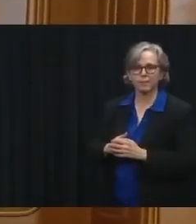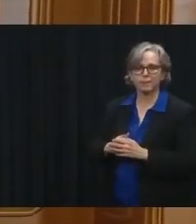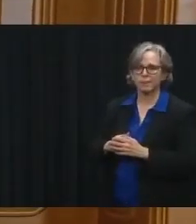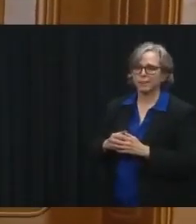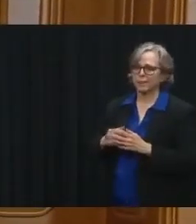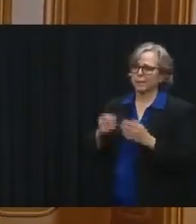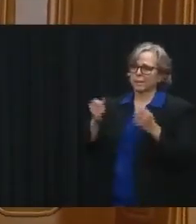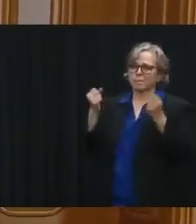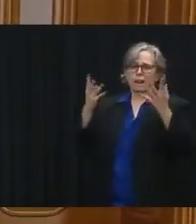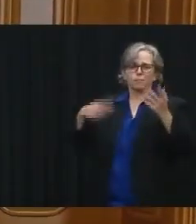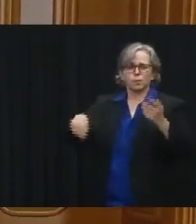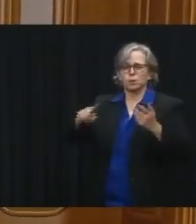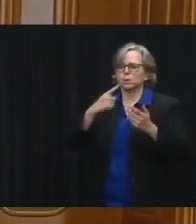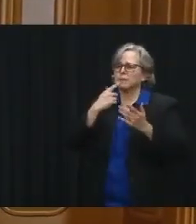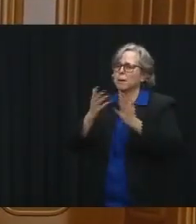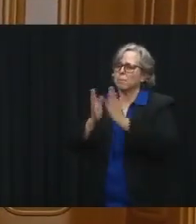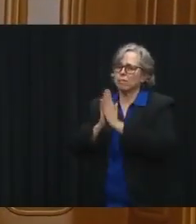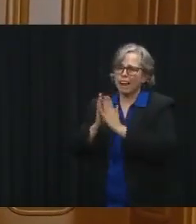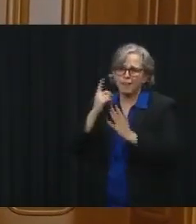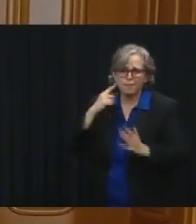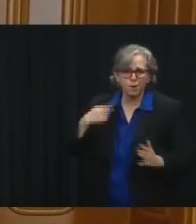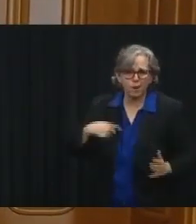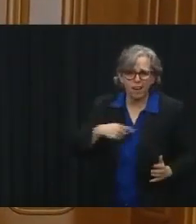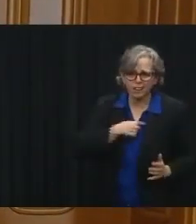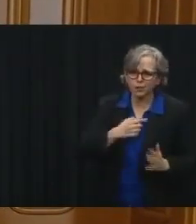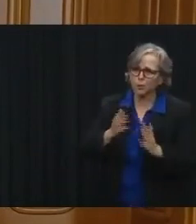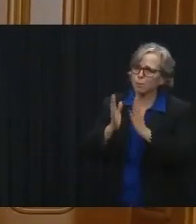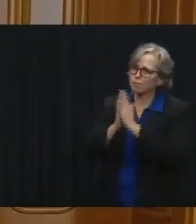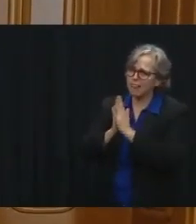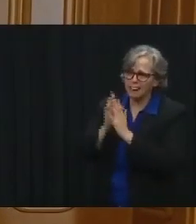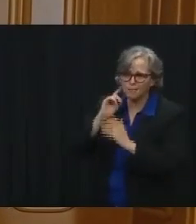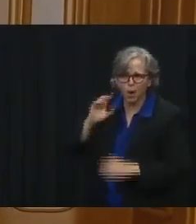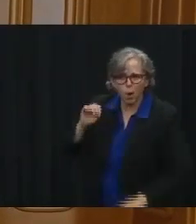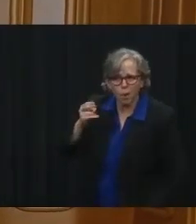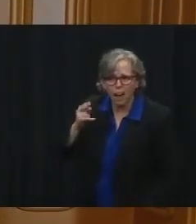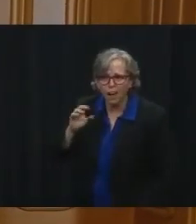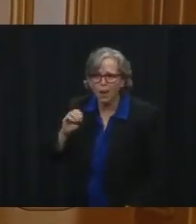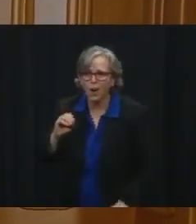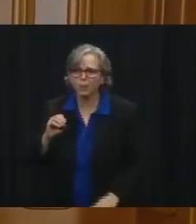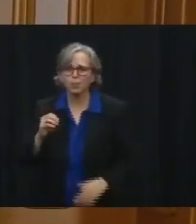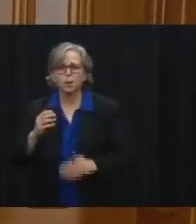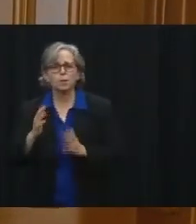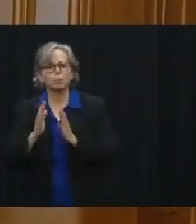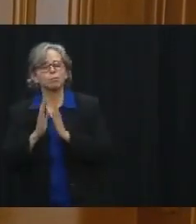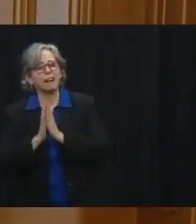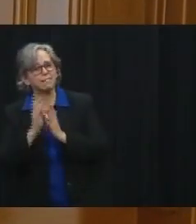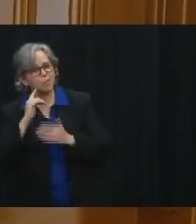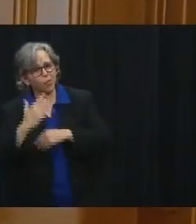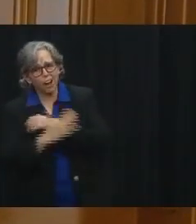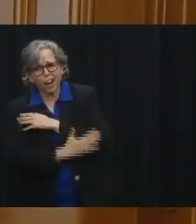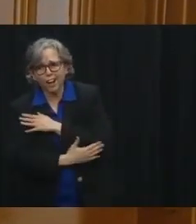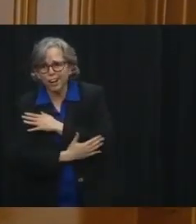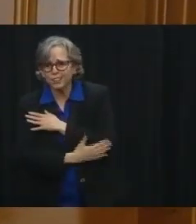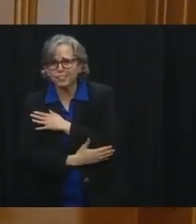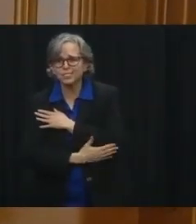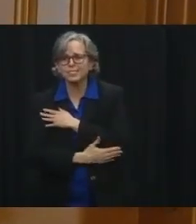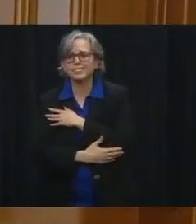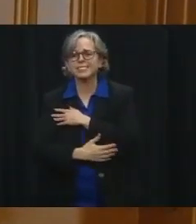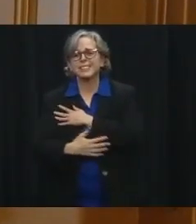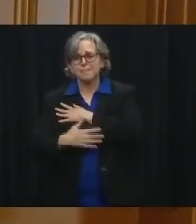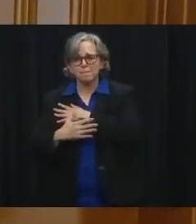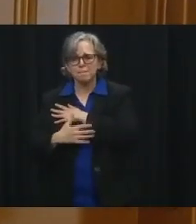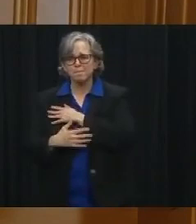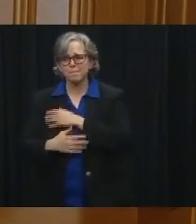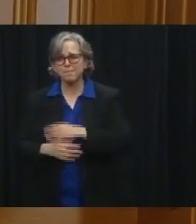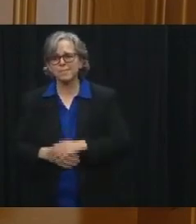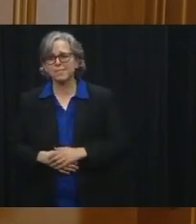us, you're praying for Ohio, you're praying for this country. And I thought I would conclude